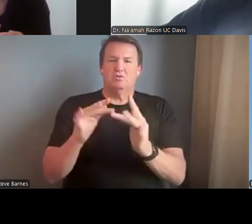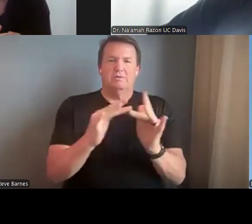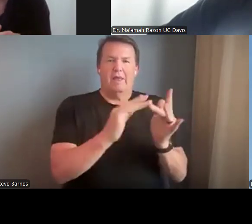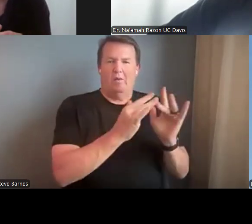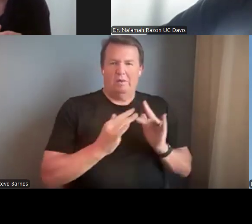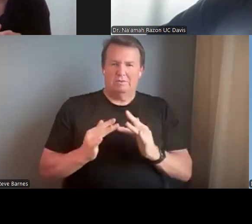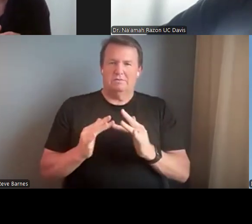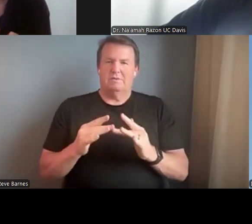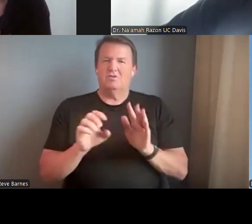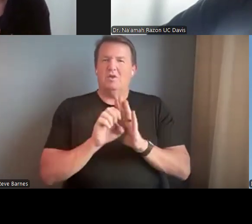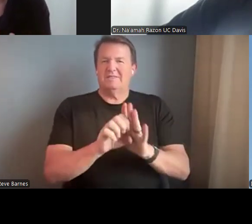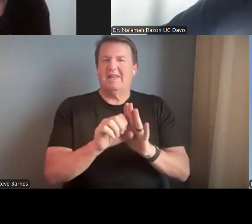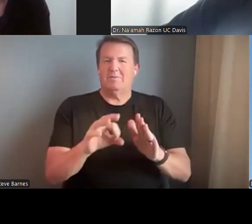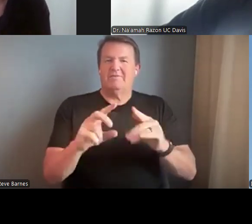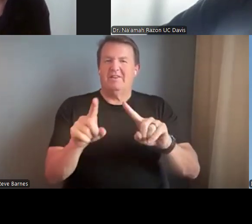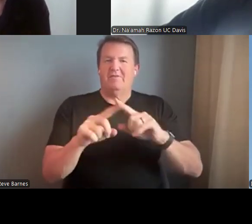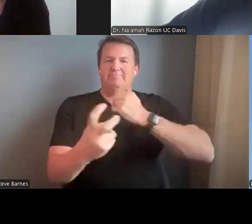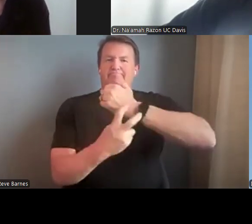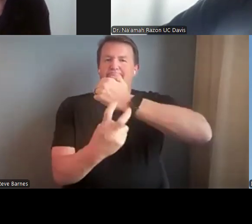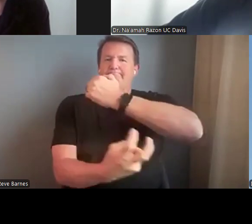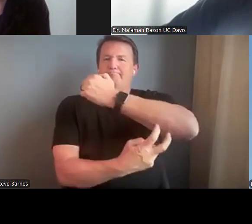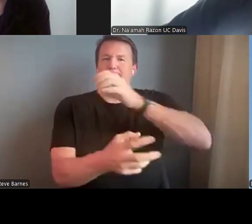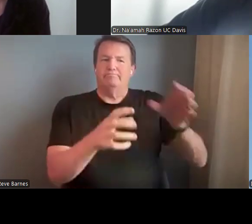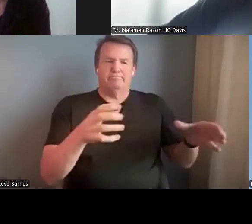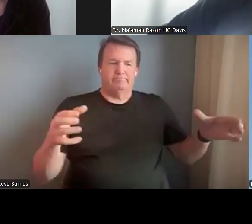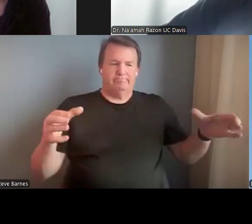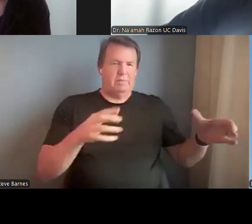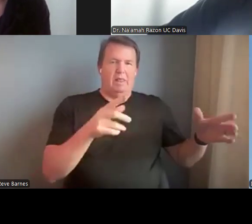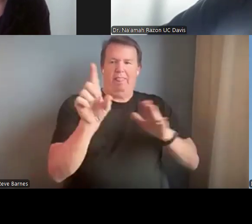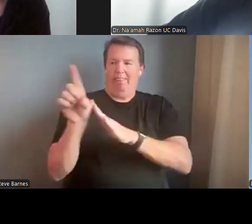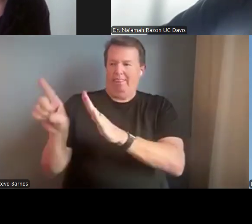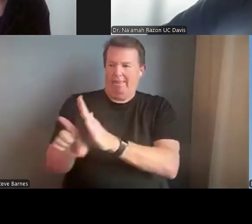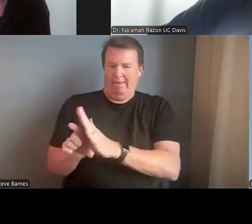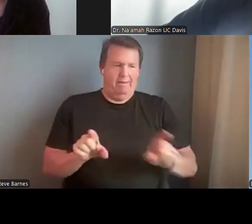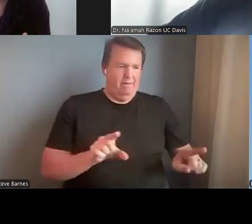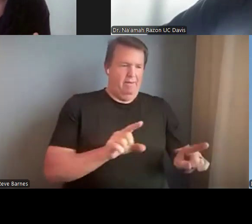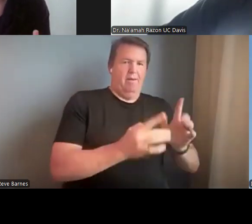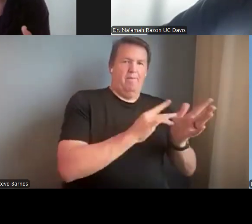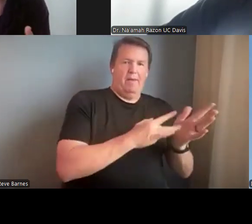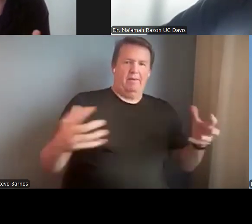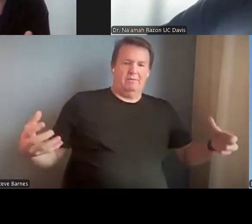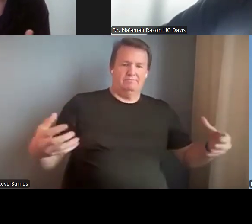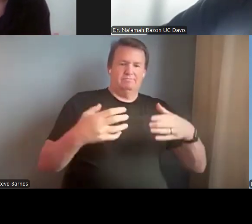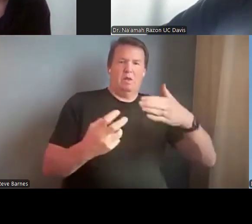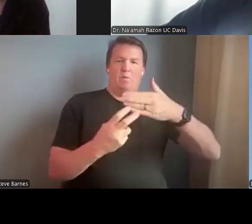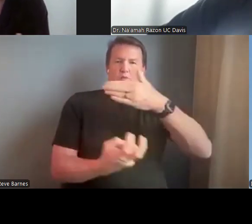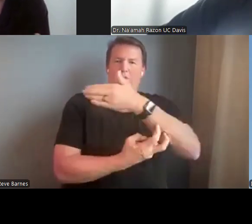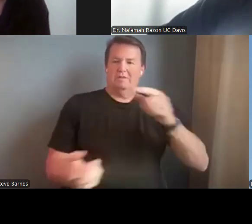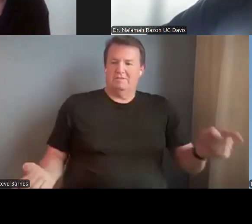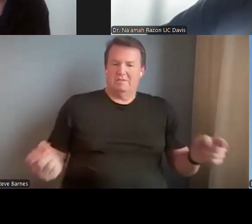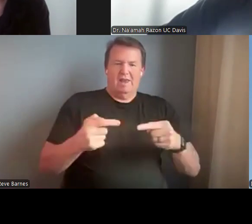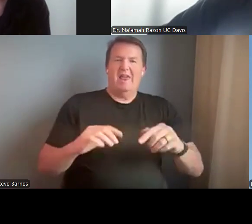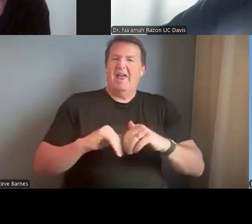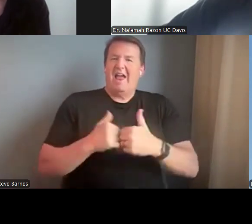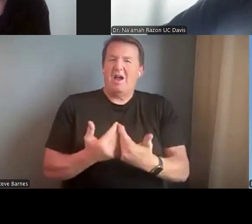that exist, and I think kind of looking at those models that work really well and thinking about how to expand that beyond just the